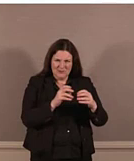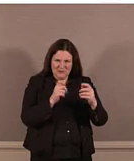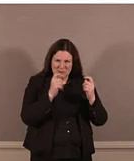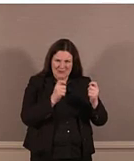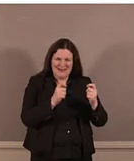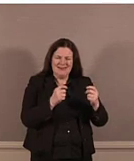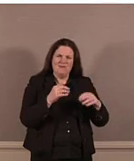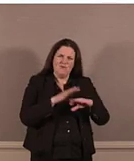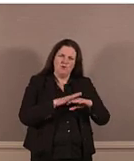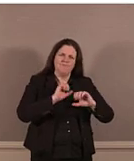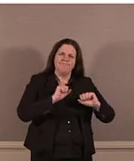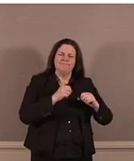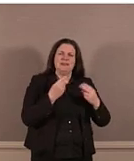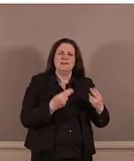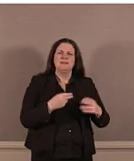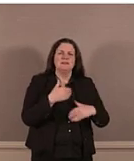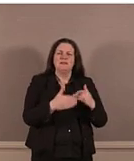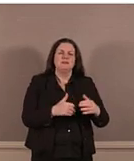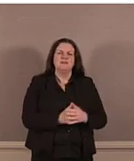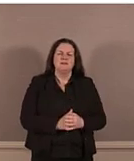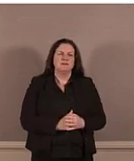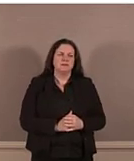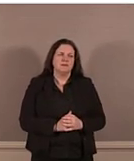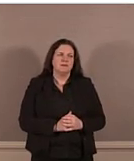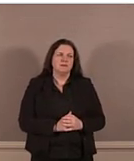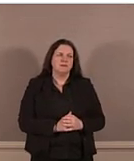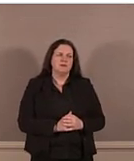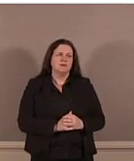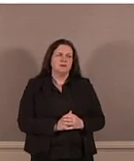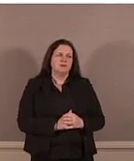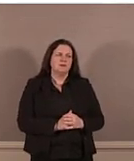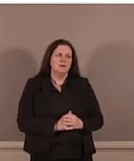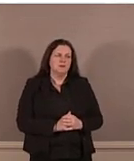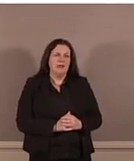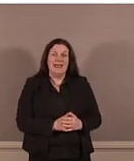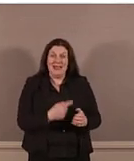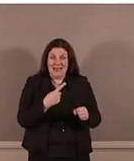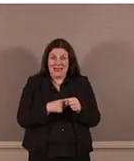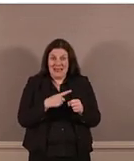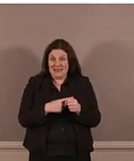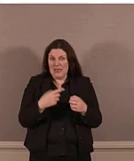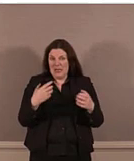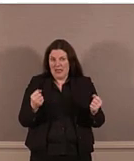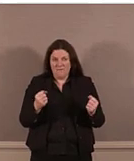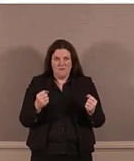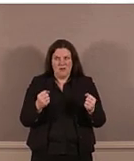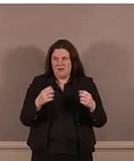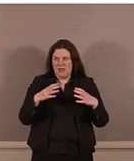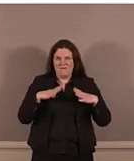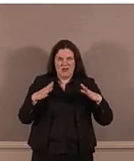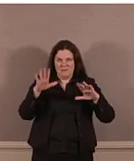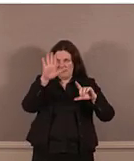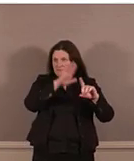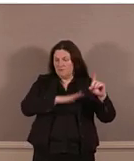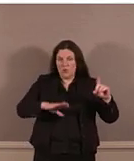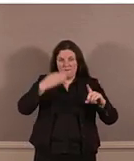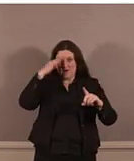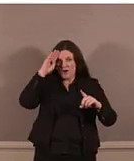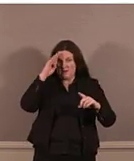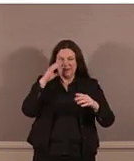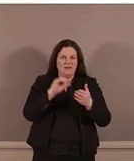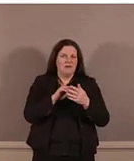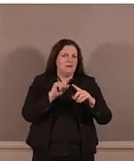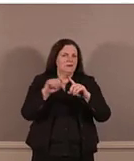like to undergo your training in. And again, they're available right across the country, and courses